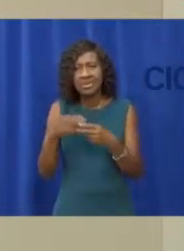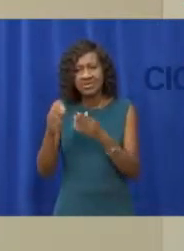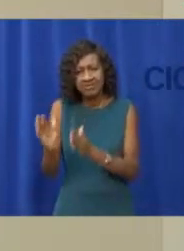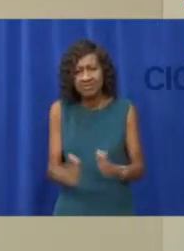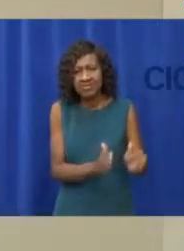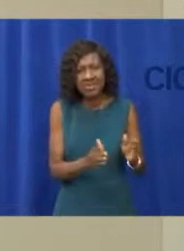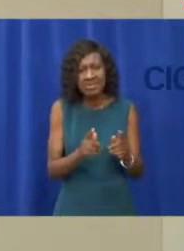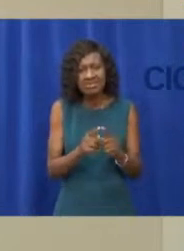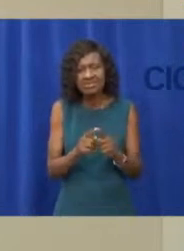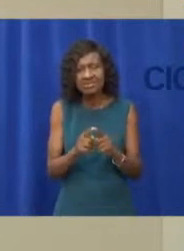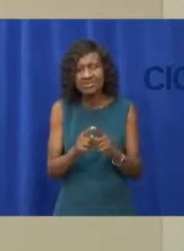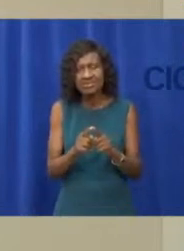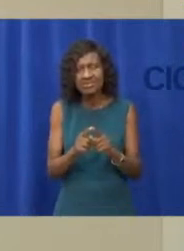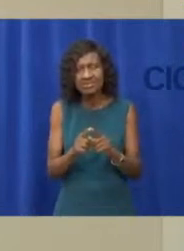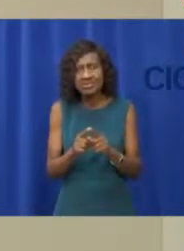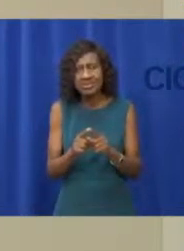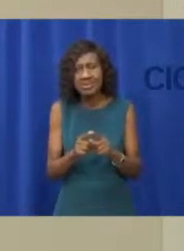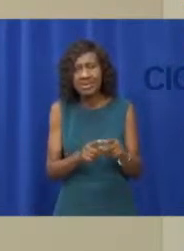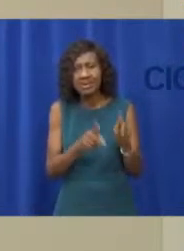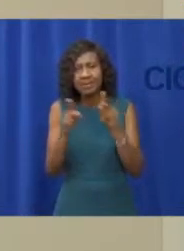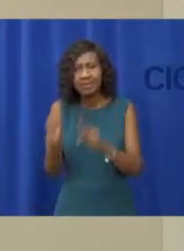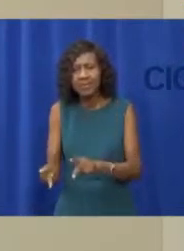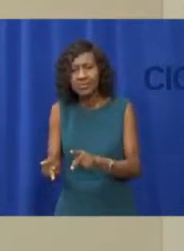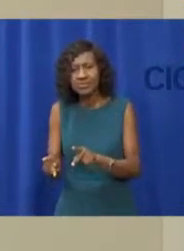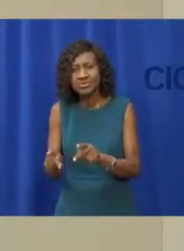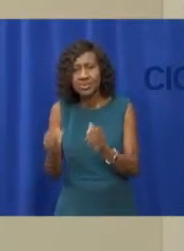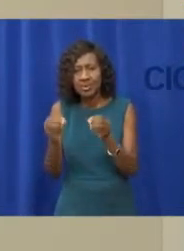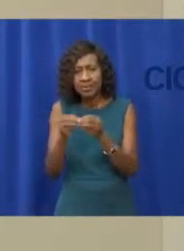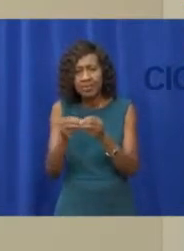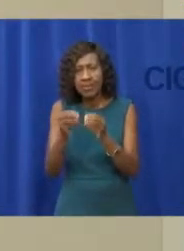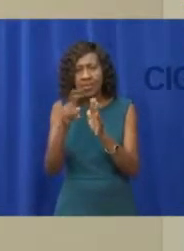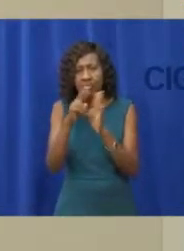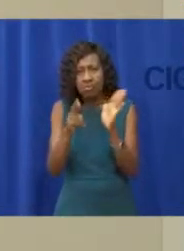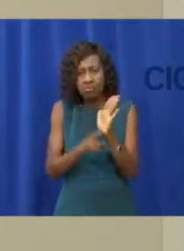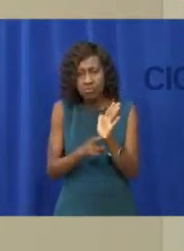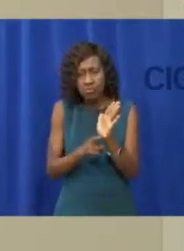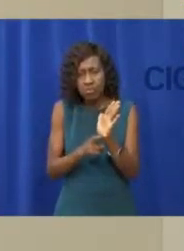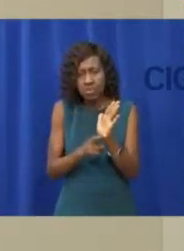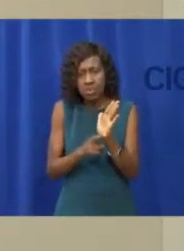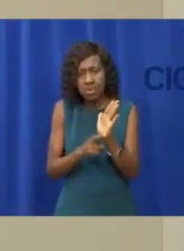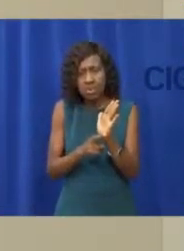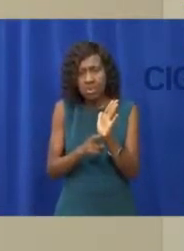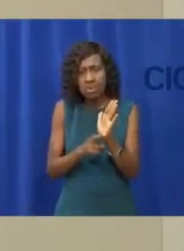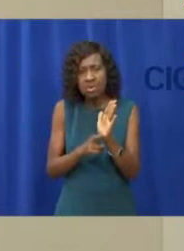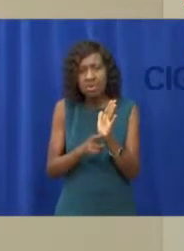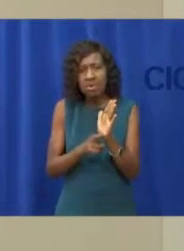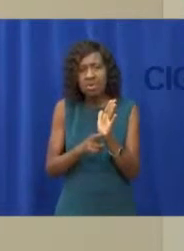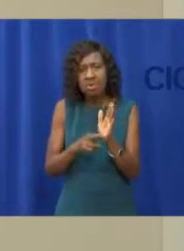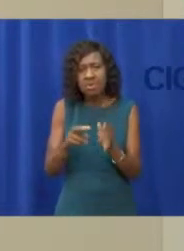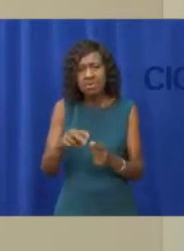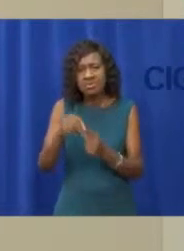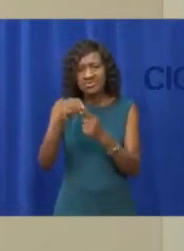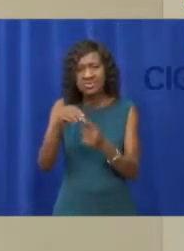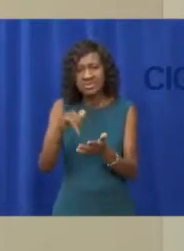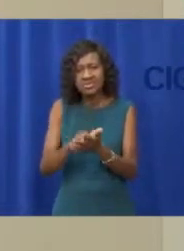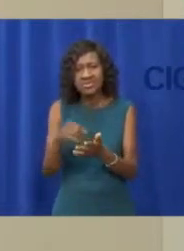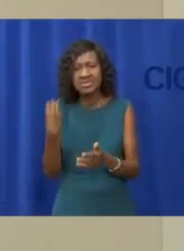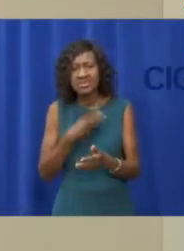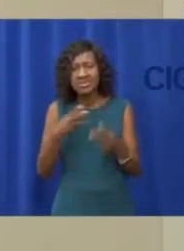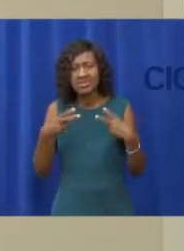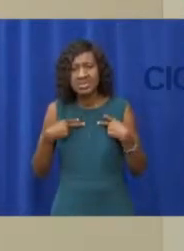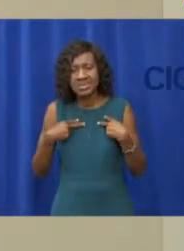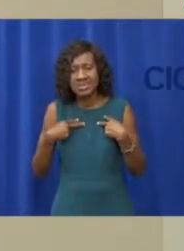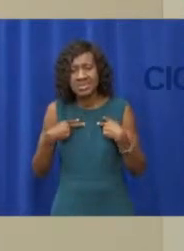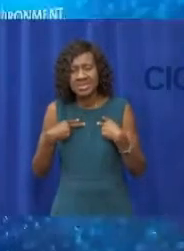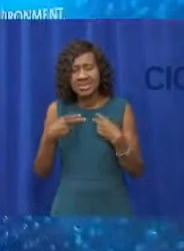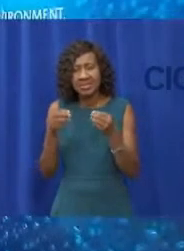they get the message that they need to stay home, especially in light of the news that we received today about community transmission?